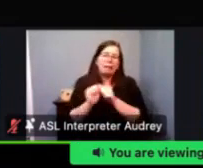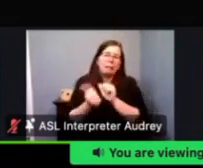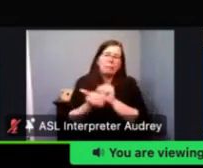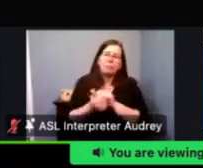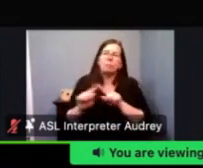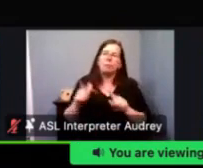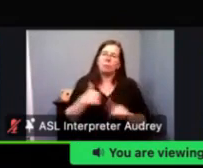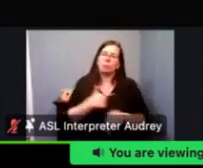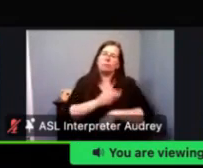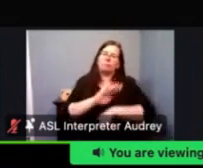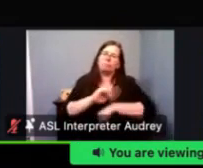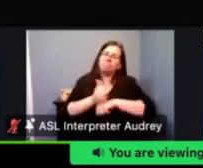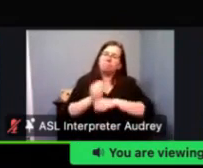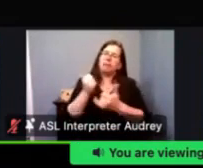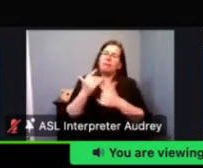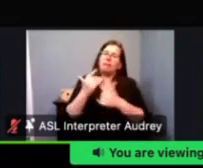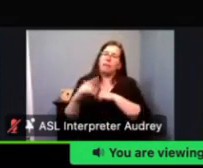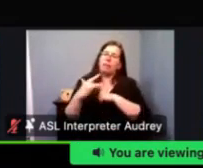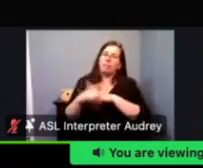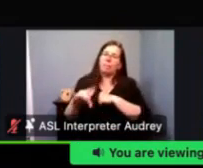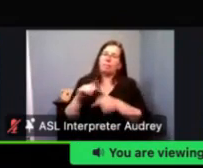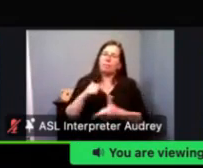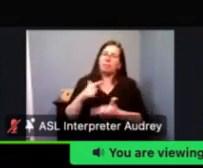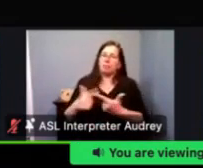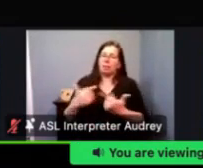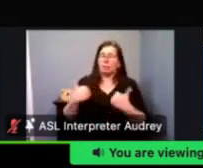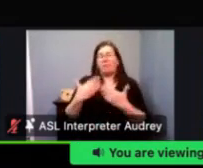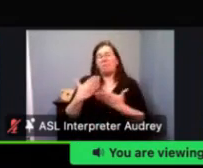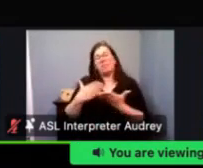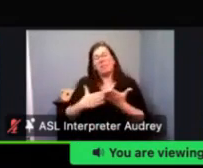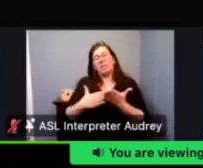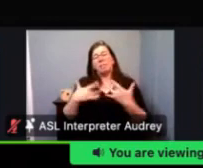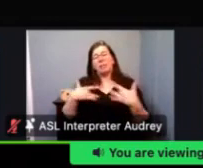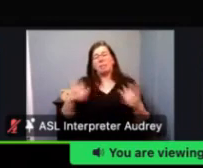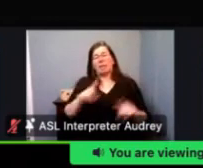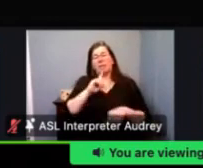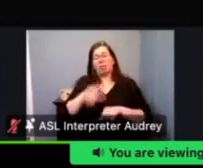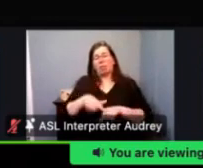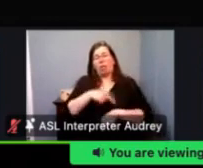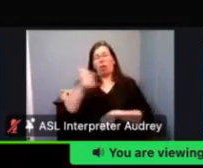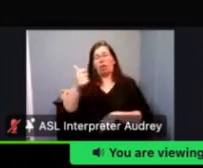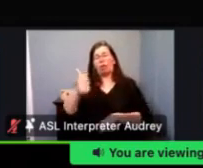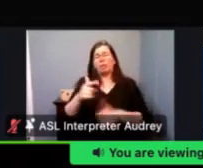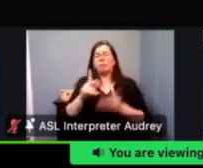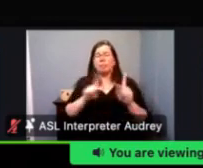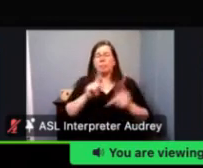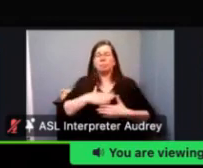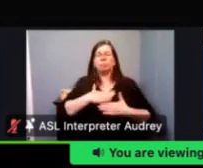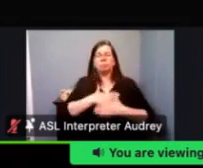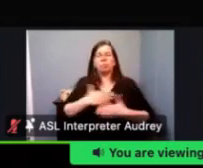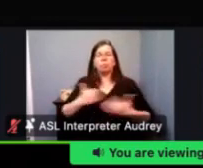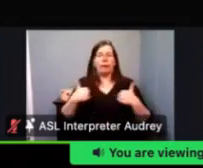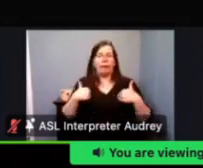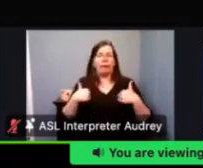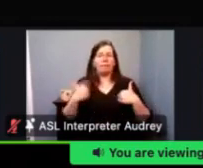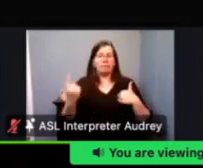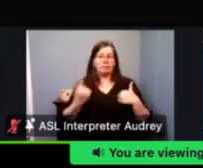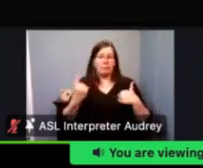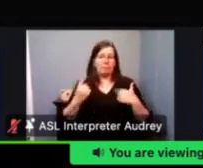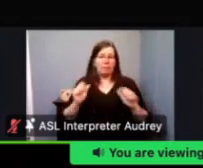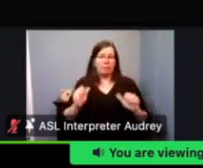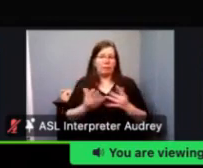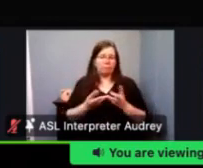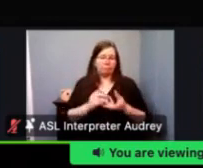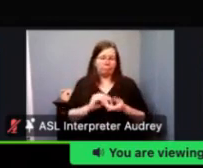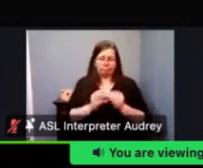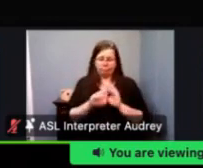have available because we have some long events, and people, you know, respond well to having something